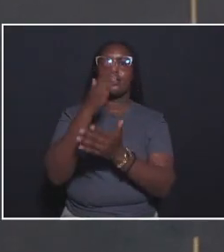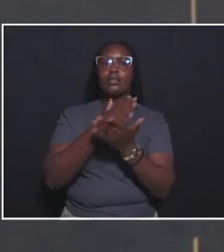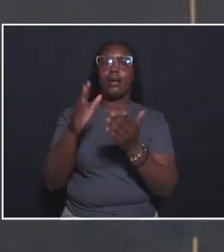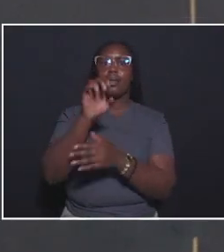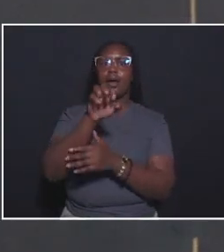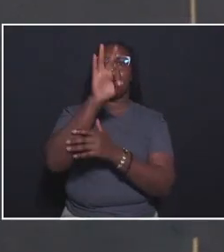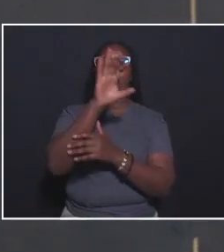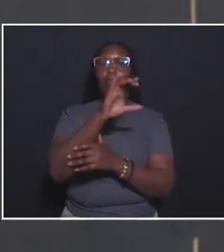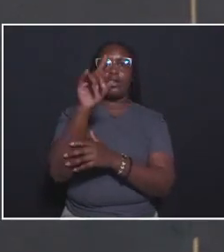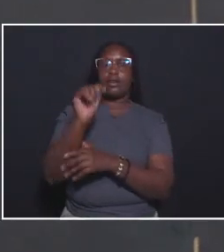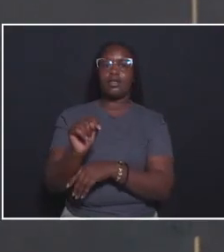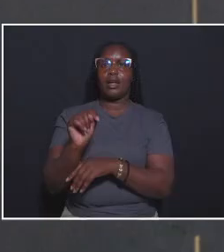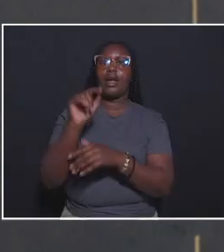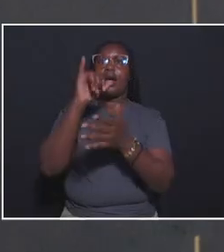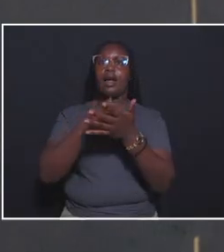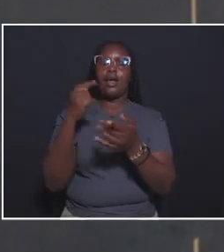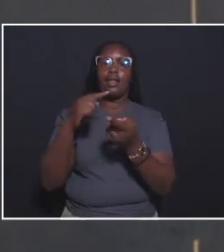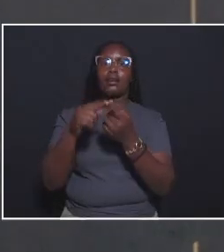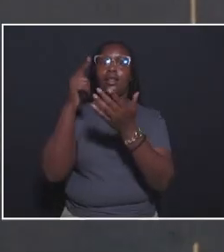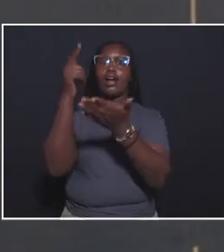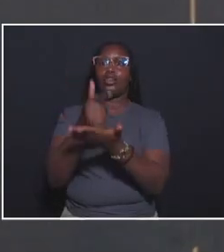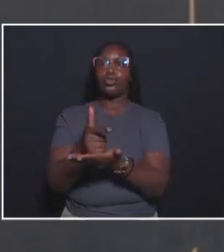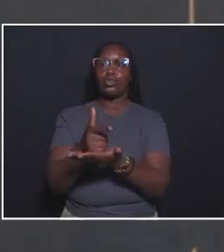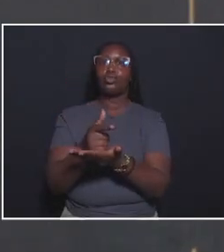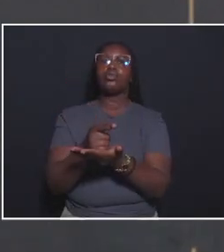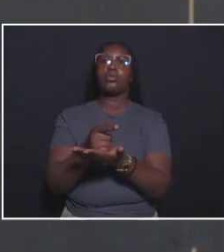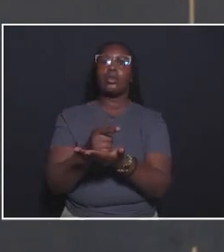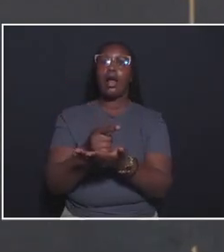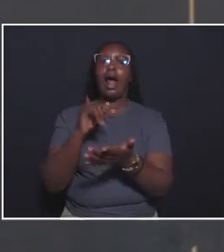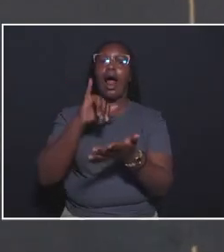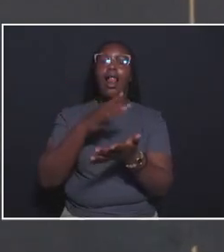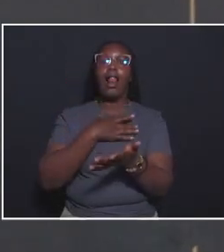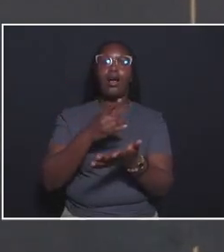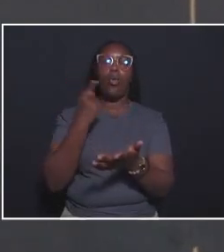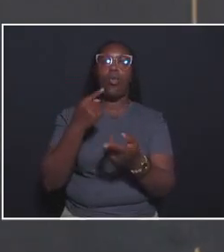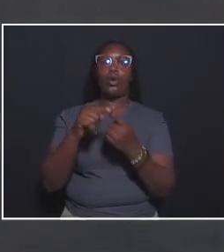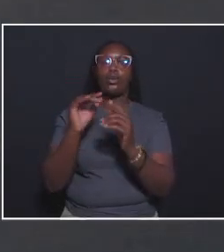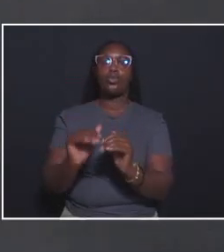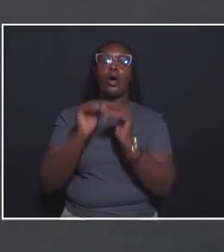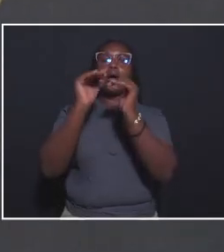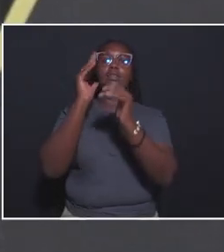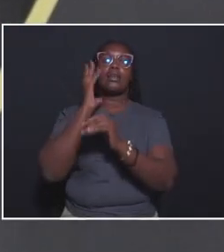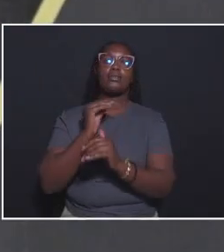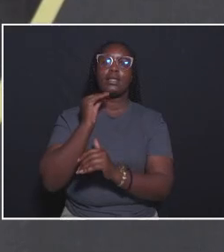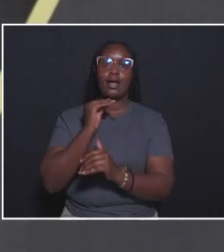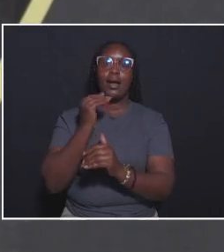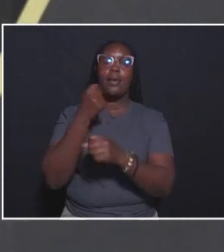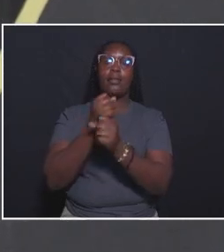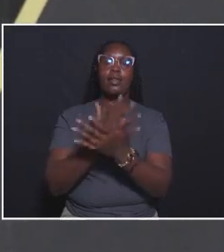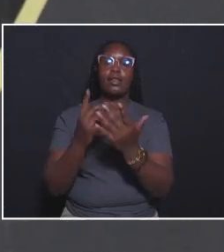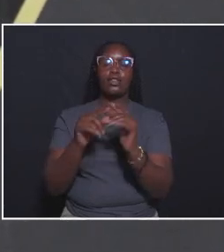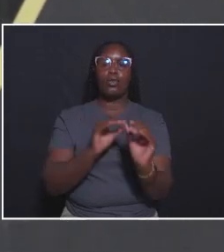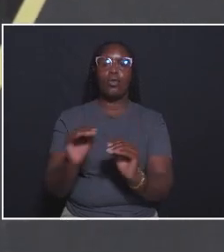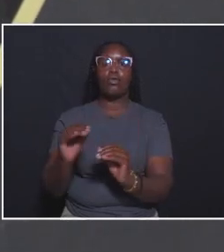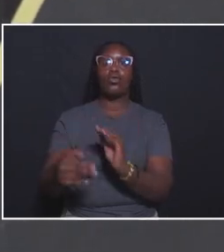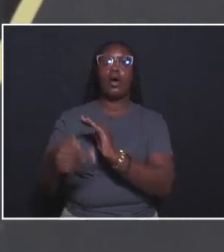car revs, the gunshots. You just keep enhancing the experience, taking it to another level, and it's just